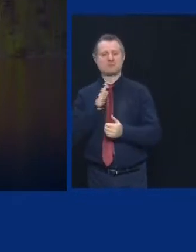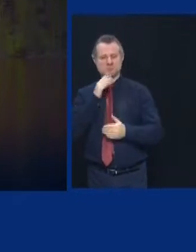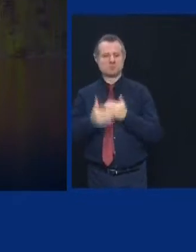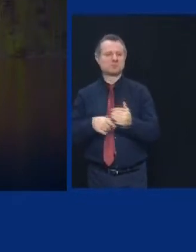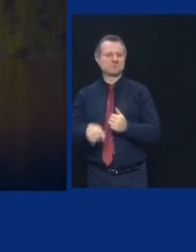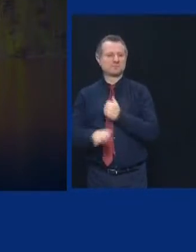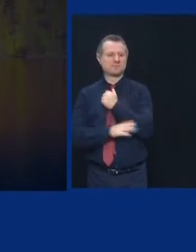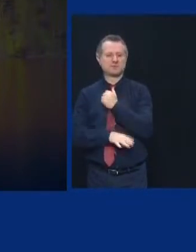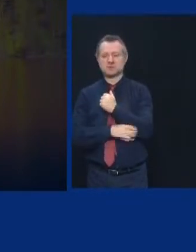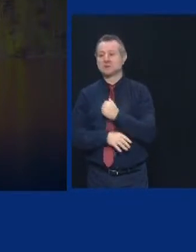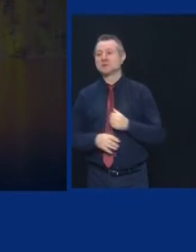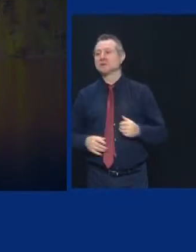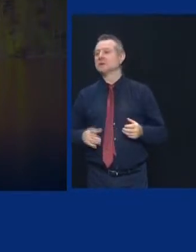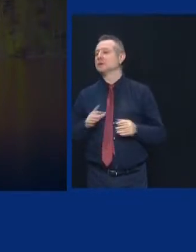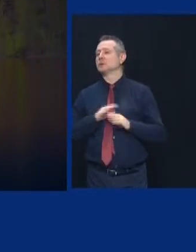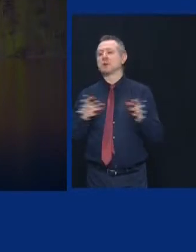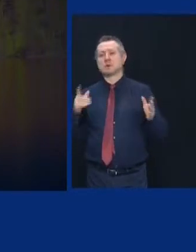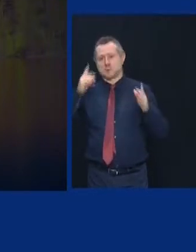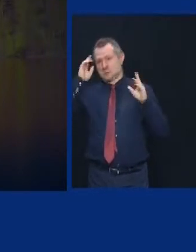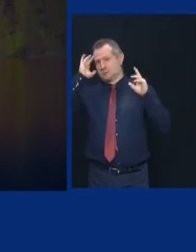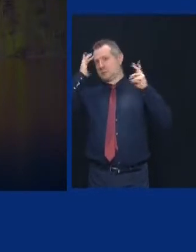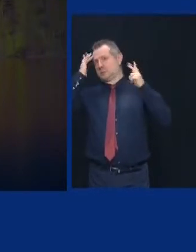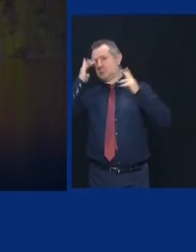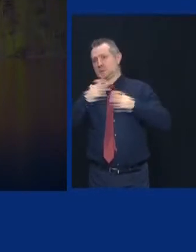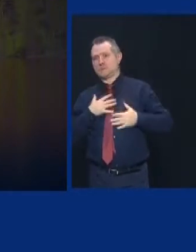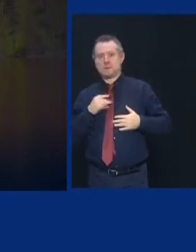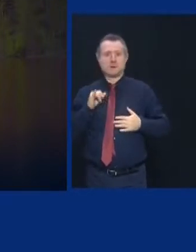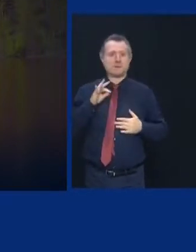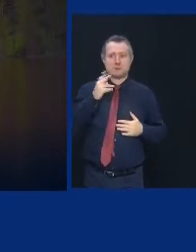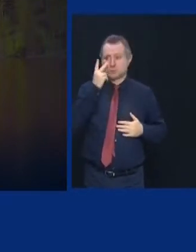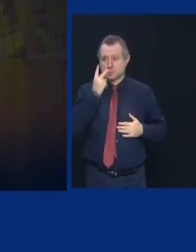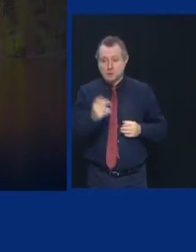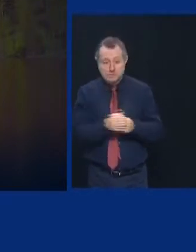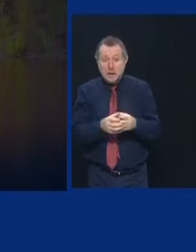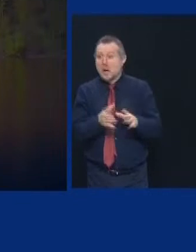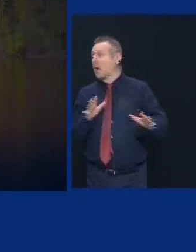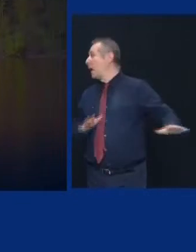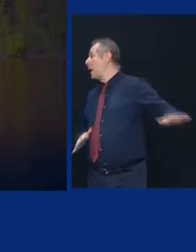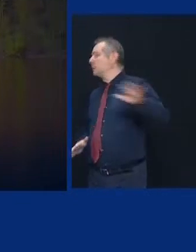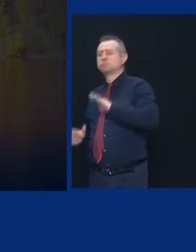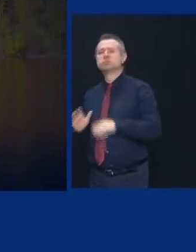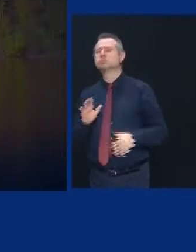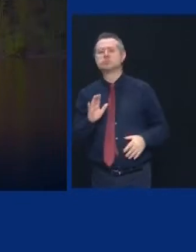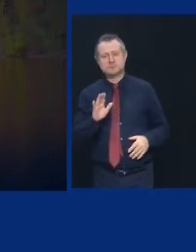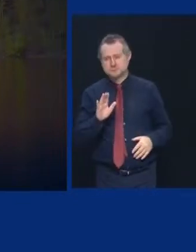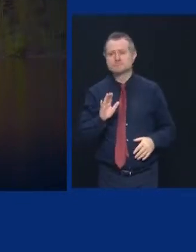Don't get unduly alarmed by a microcluster. The infection rate in our